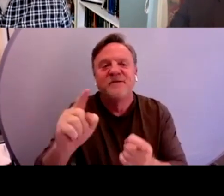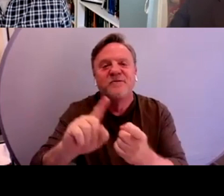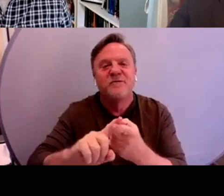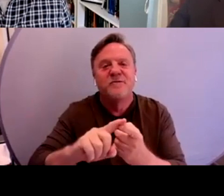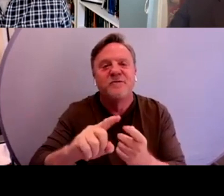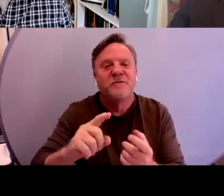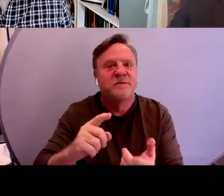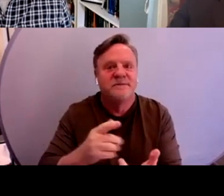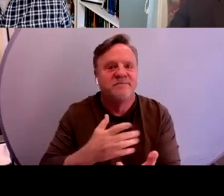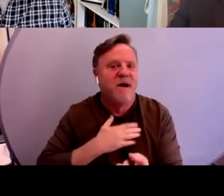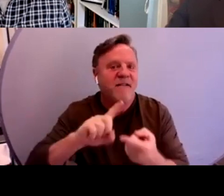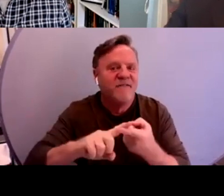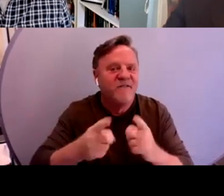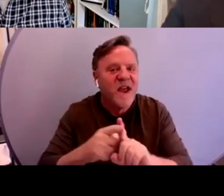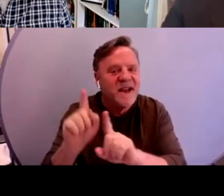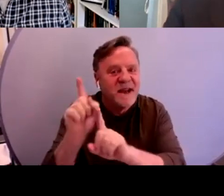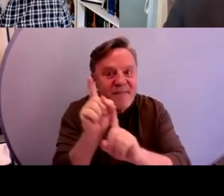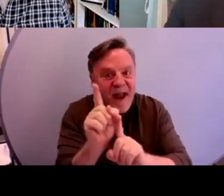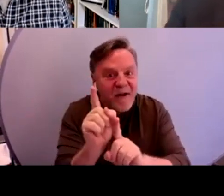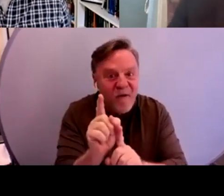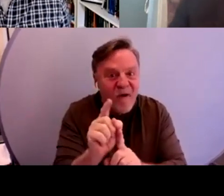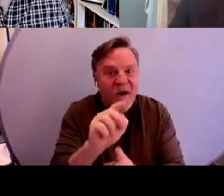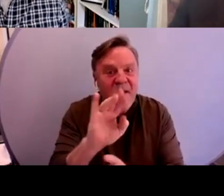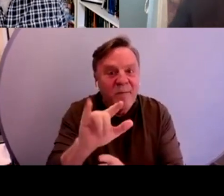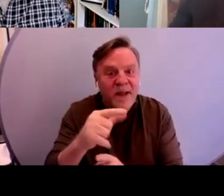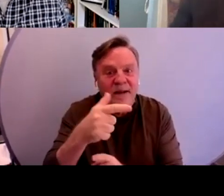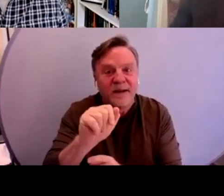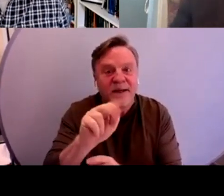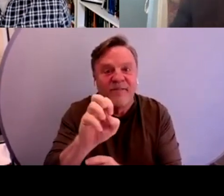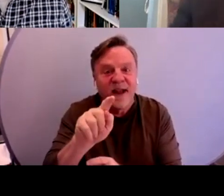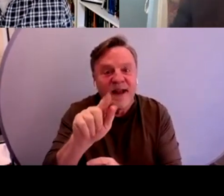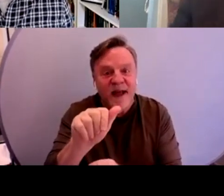my friend and mentor, Bill Gaventa.